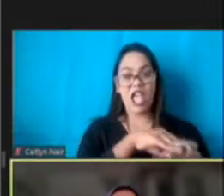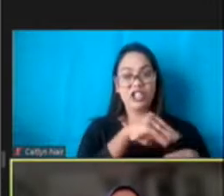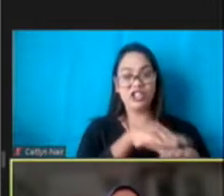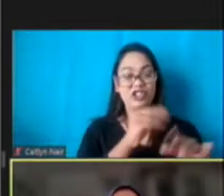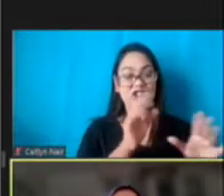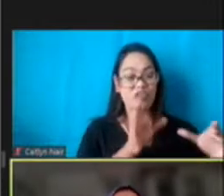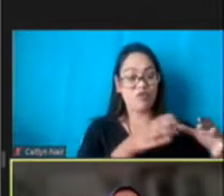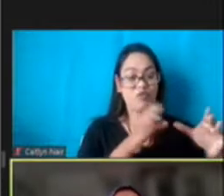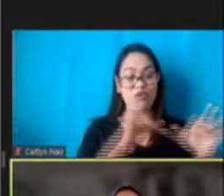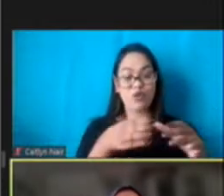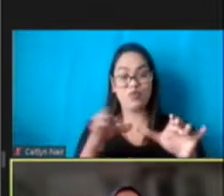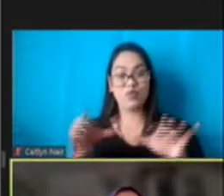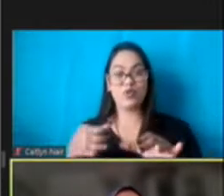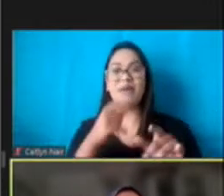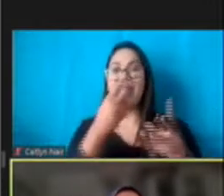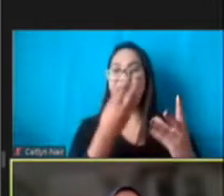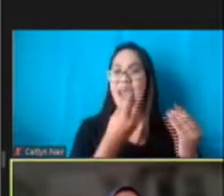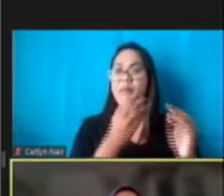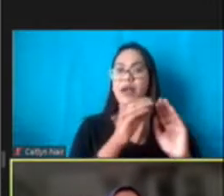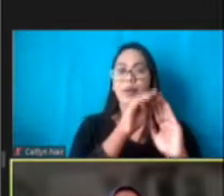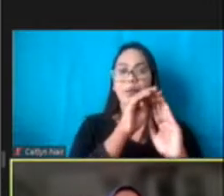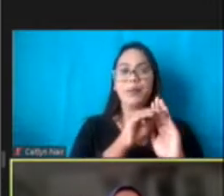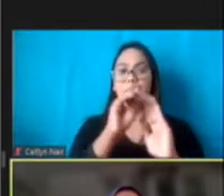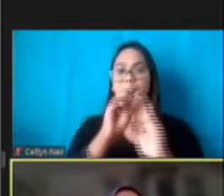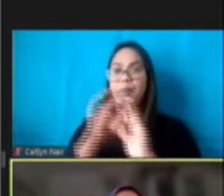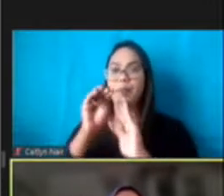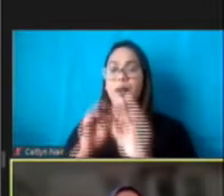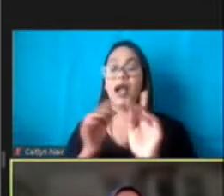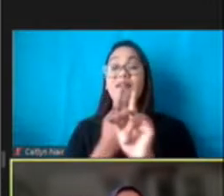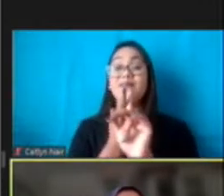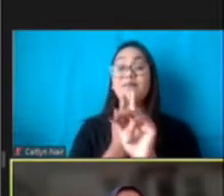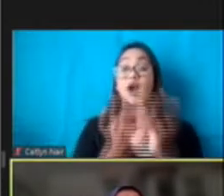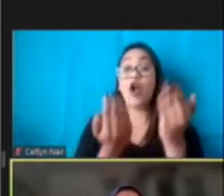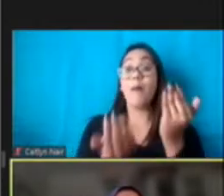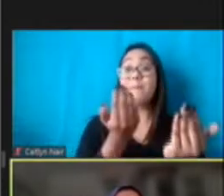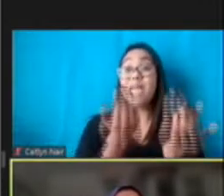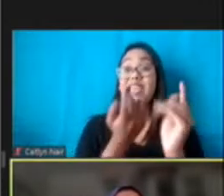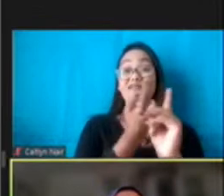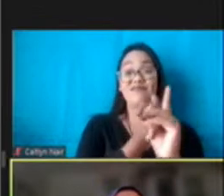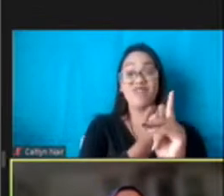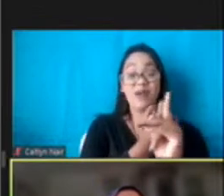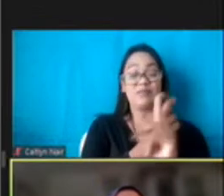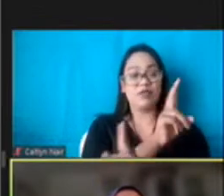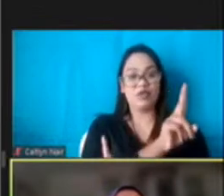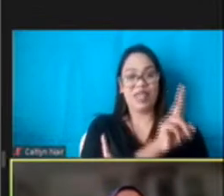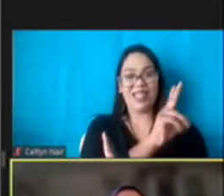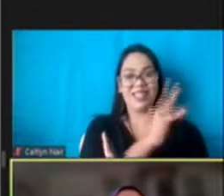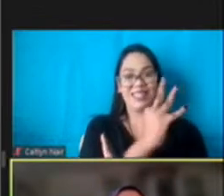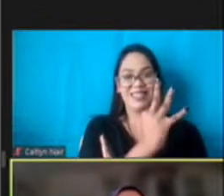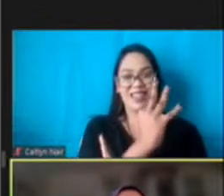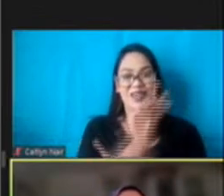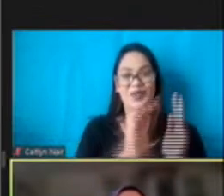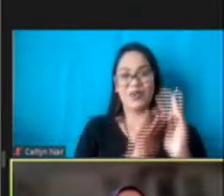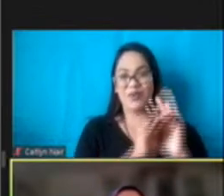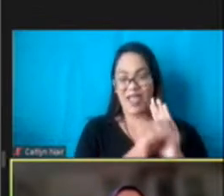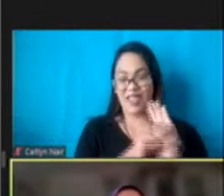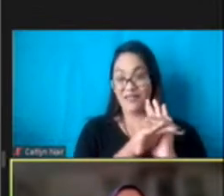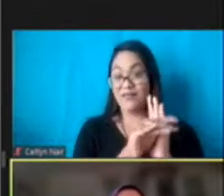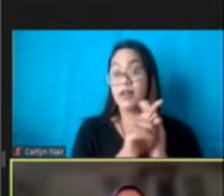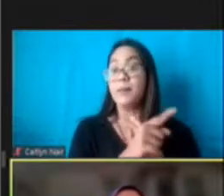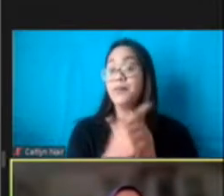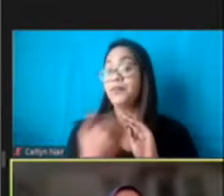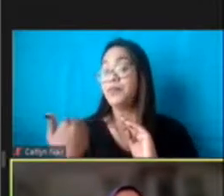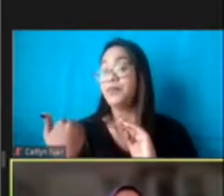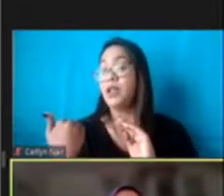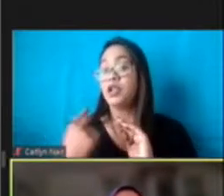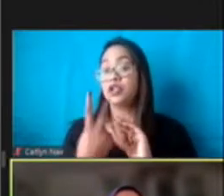amongst adults. And amongst children and those aged 20 to 29, severity is on par with what it was